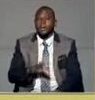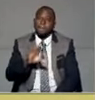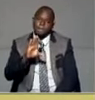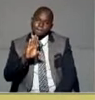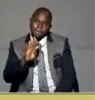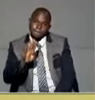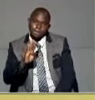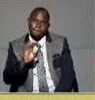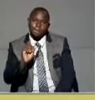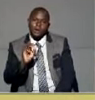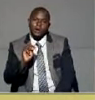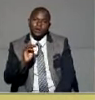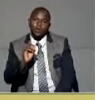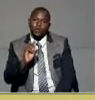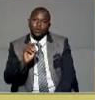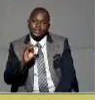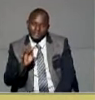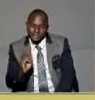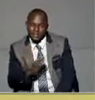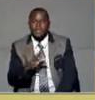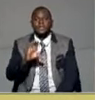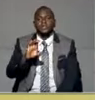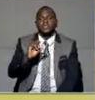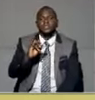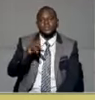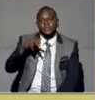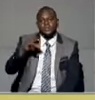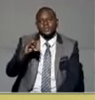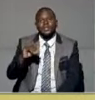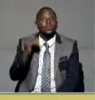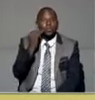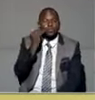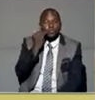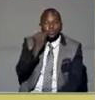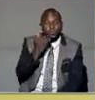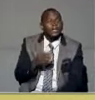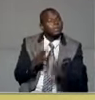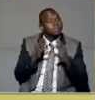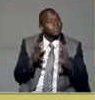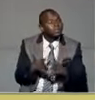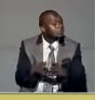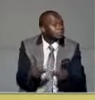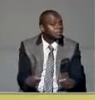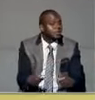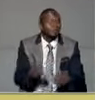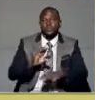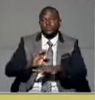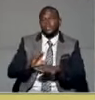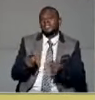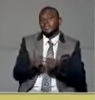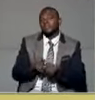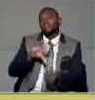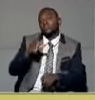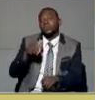Bamose. He was the first bishop of Busoga Diocese. Correct. It's a big loss to the church, indeed, but also the Busoga region. That's right.